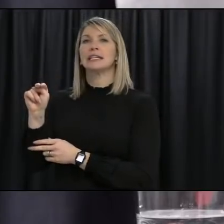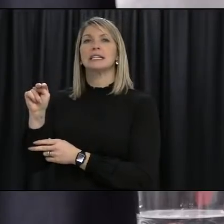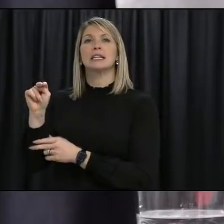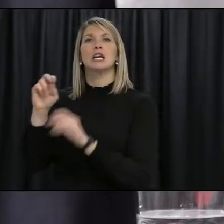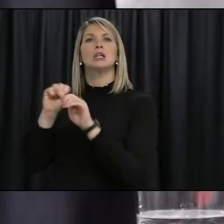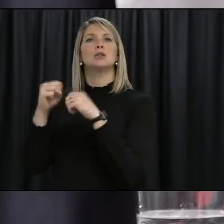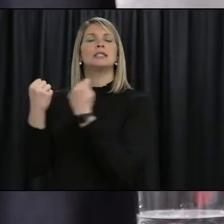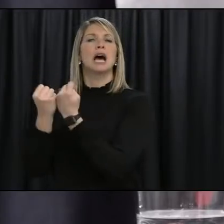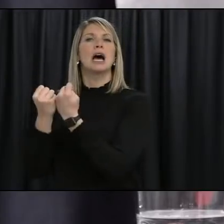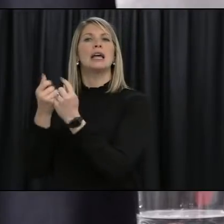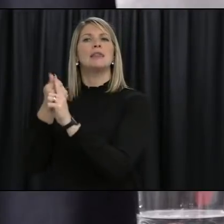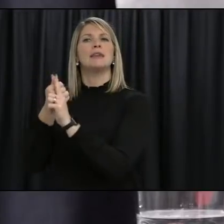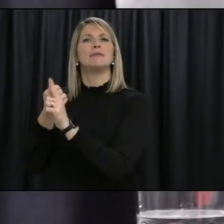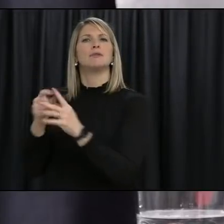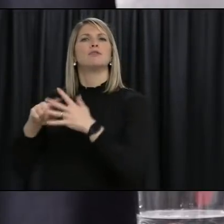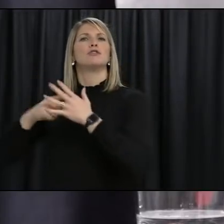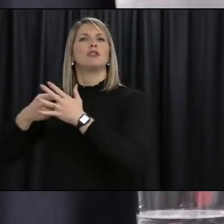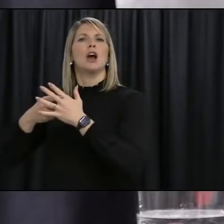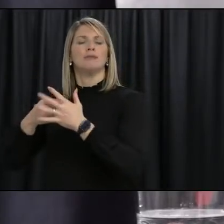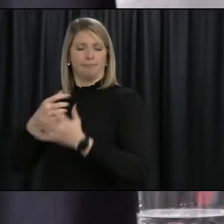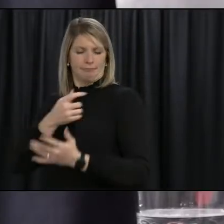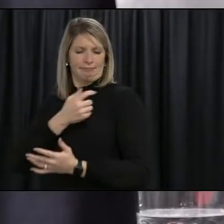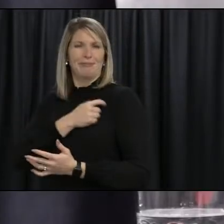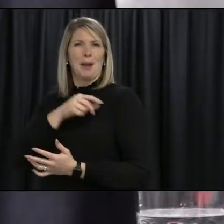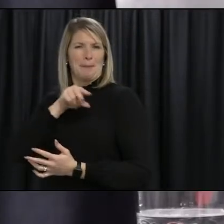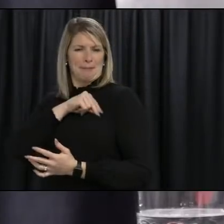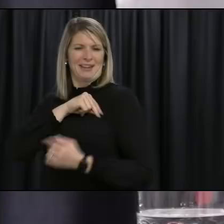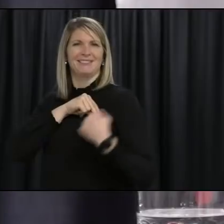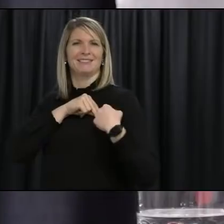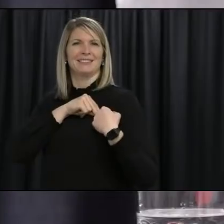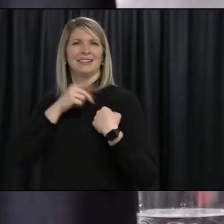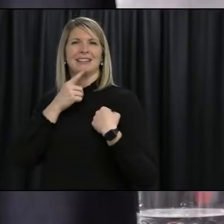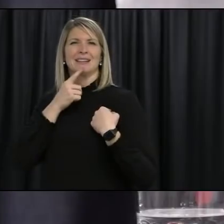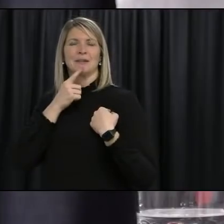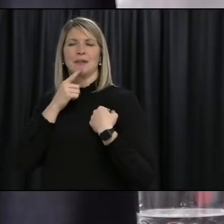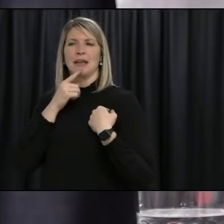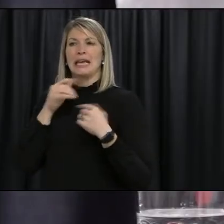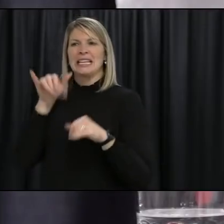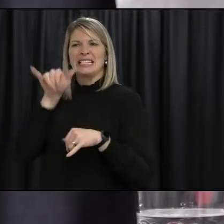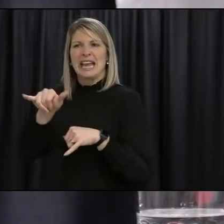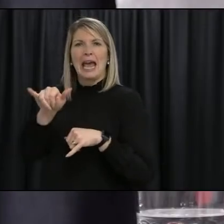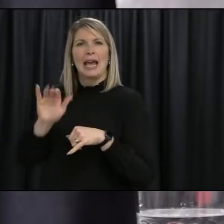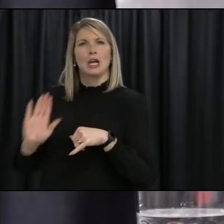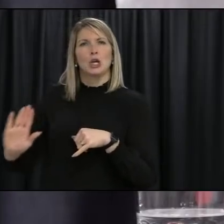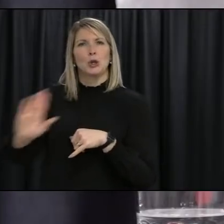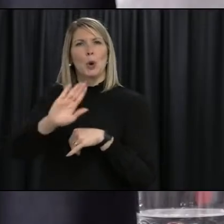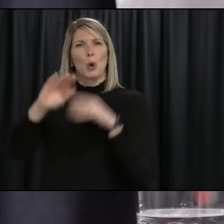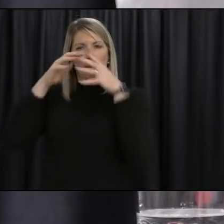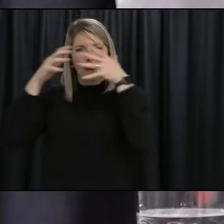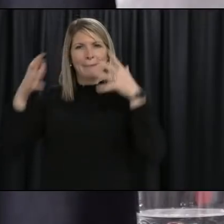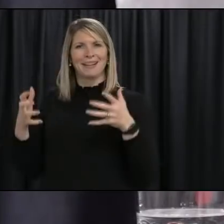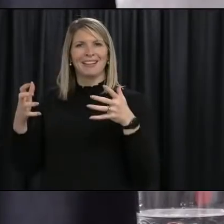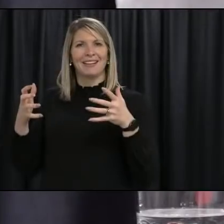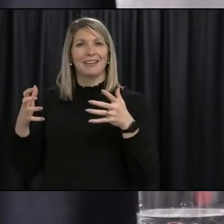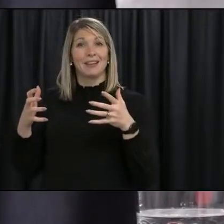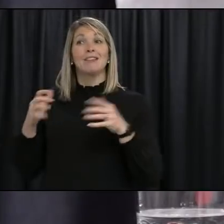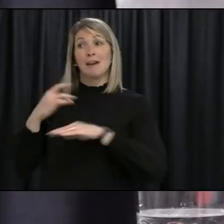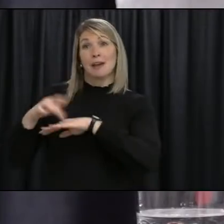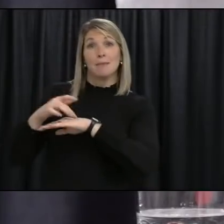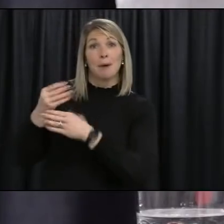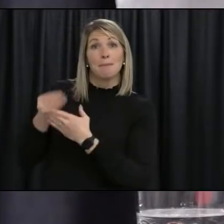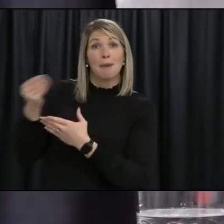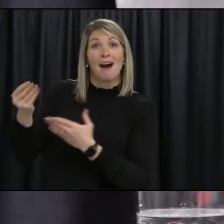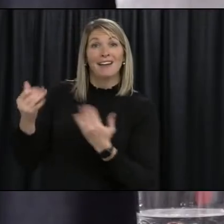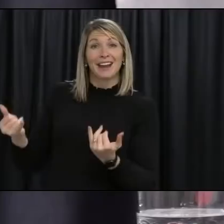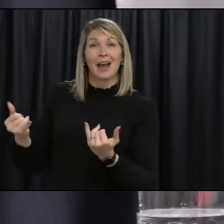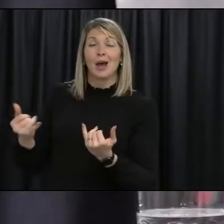COVID-friendly slogans on about staying in your bubble, and they're available from their button shop. I'd like to thank them and